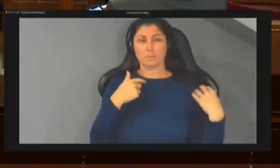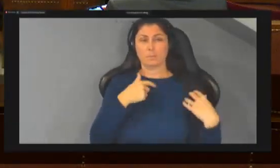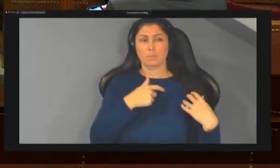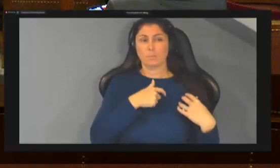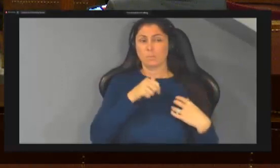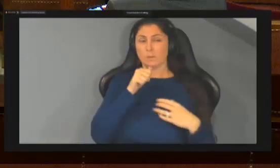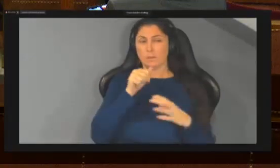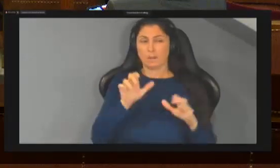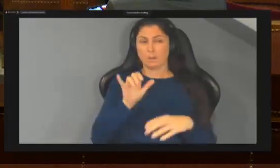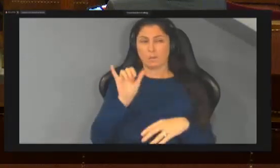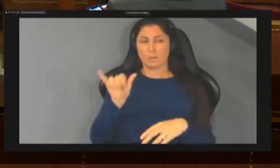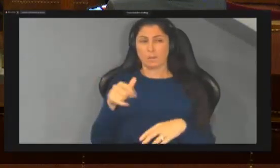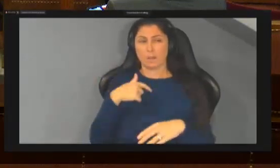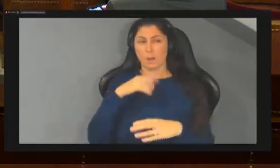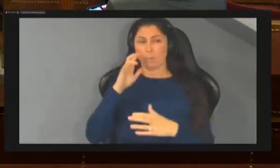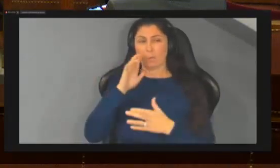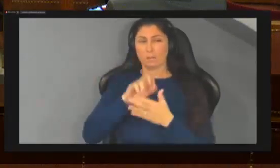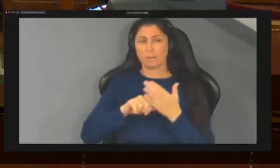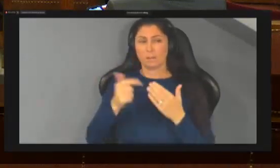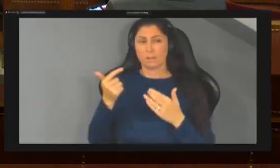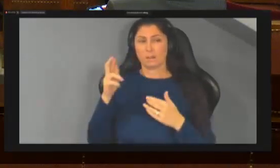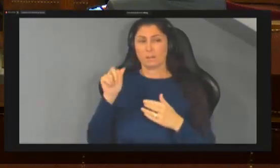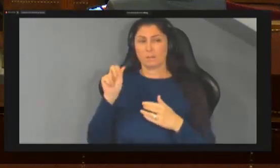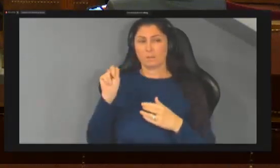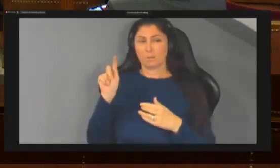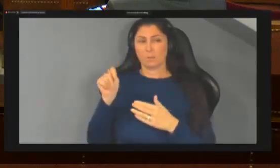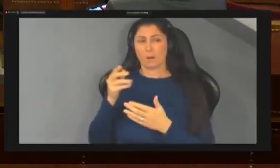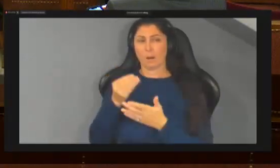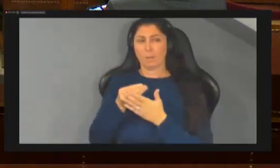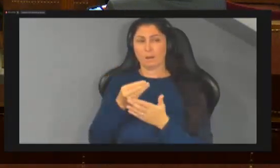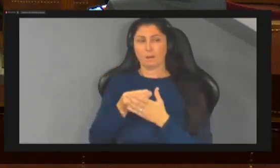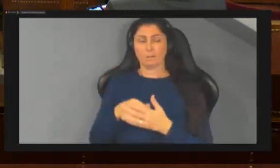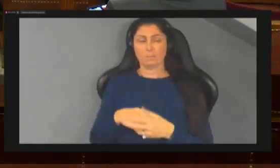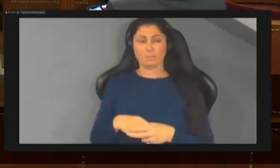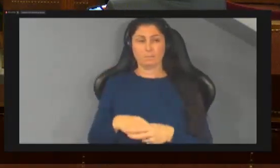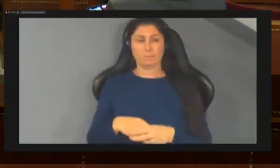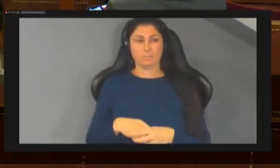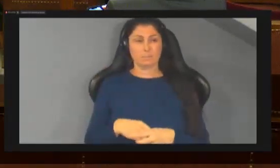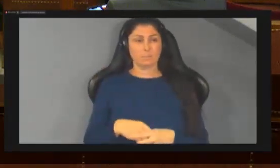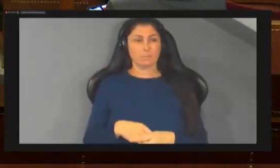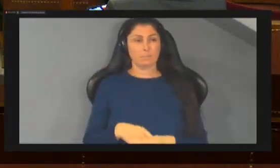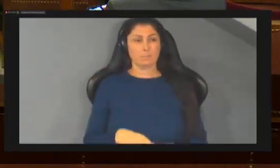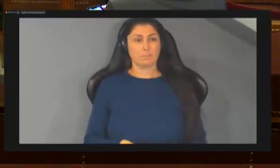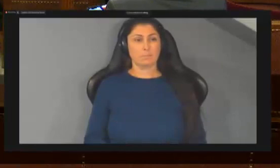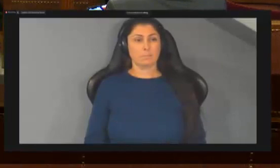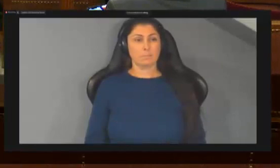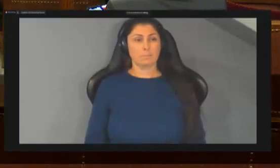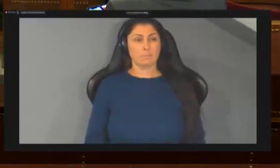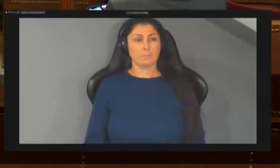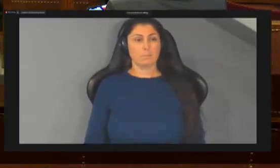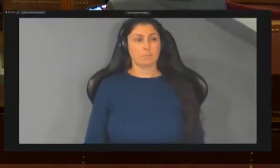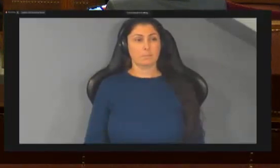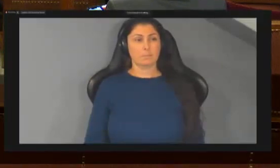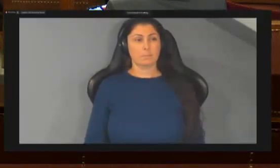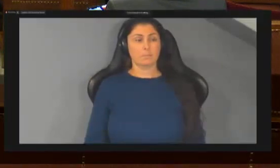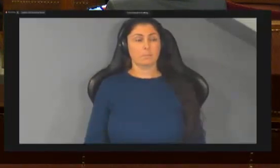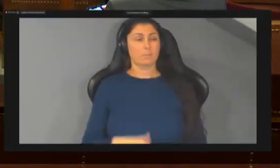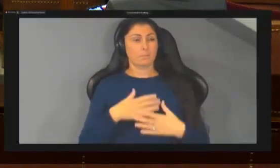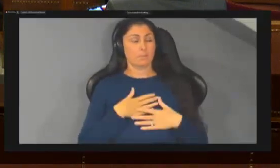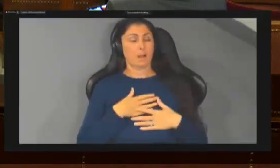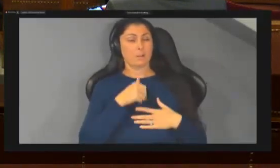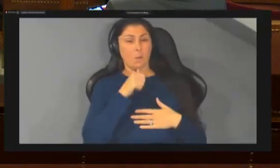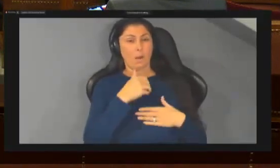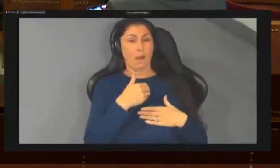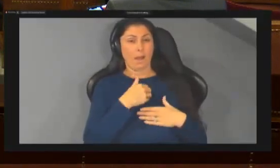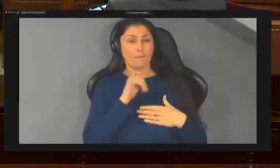that. I'll take it from grant money. Don't say anything. That's again. I don't have, because I don't, again, this is